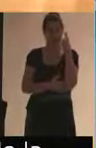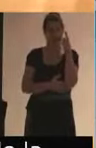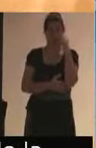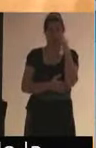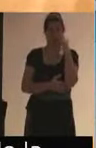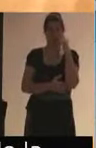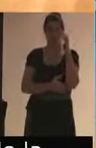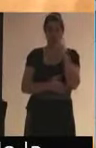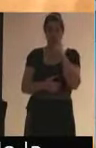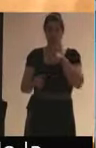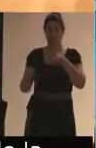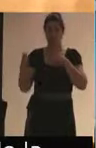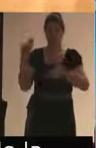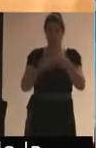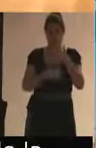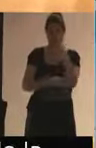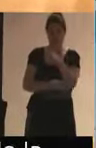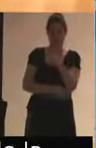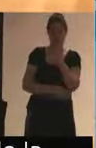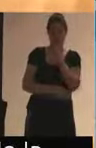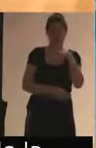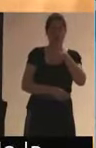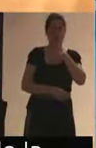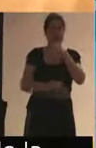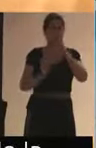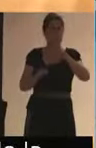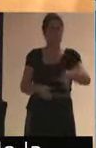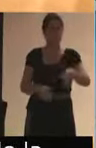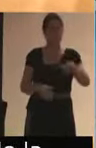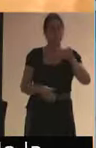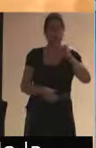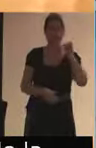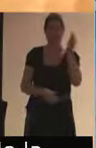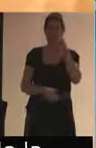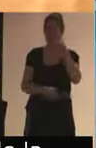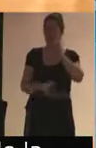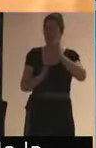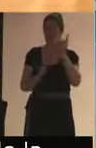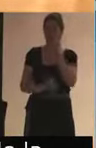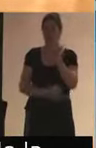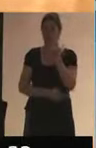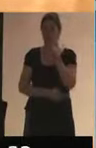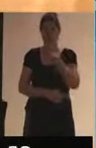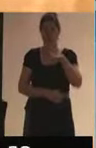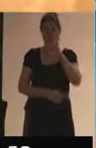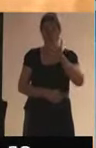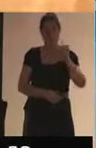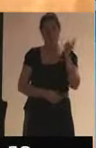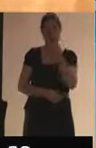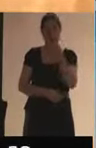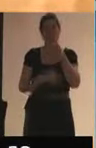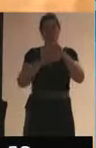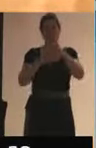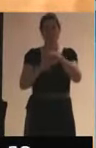image of the movement of the robot can help us identify the mistakes. For